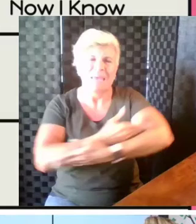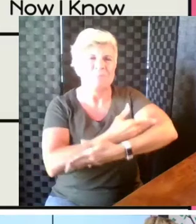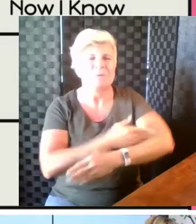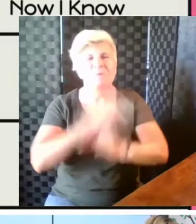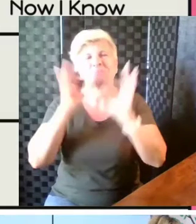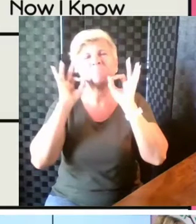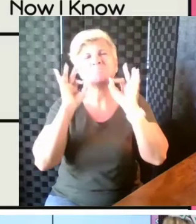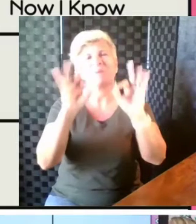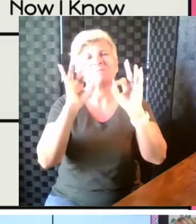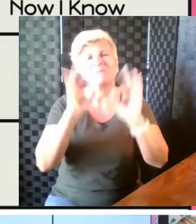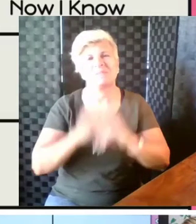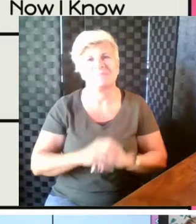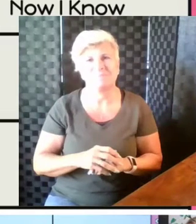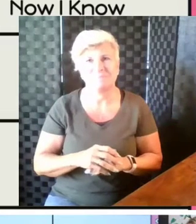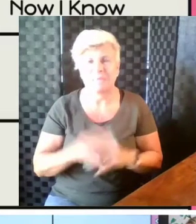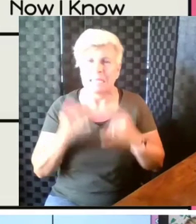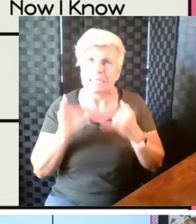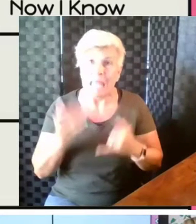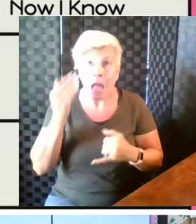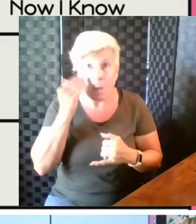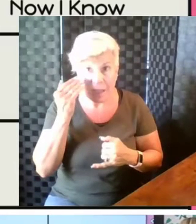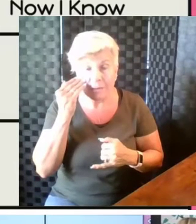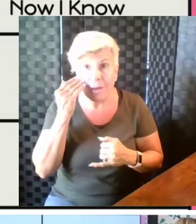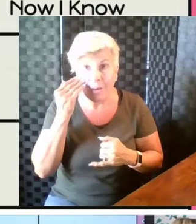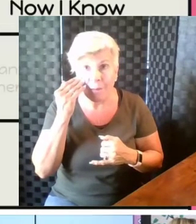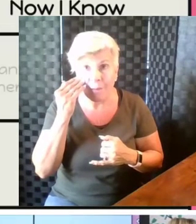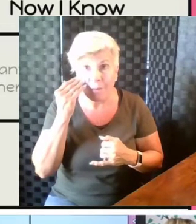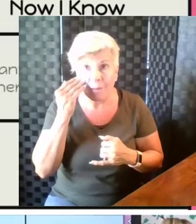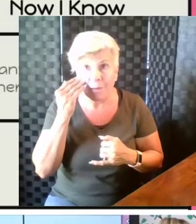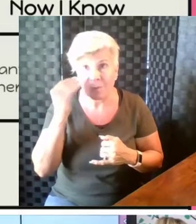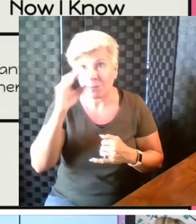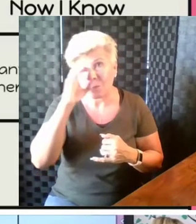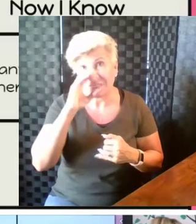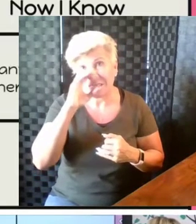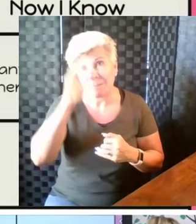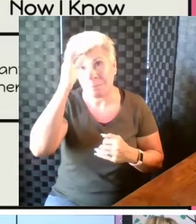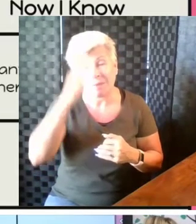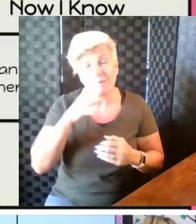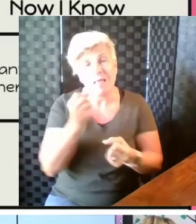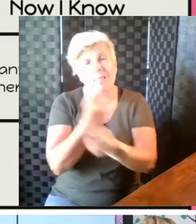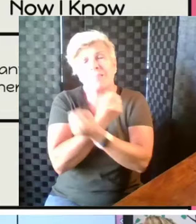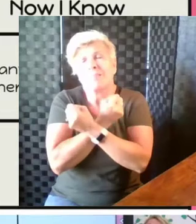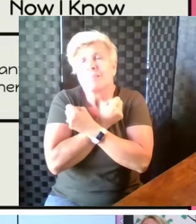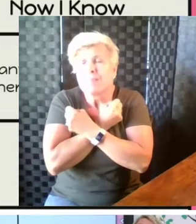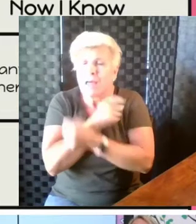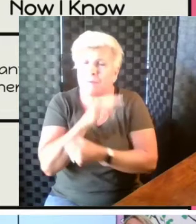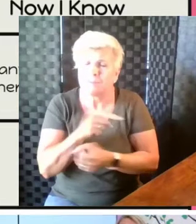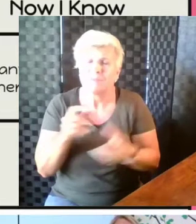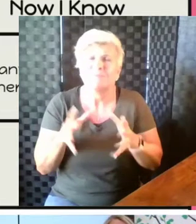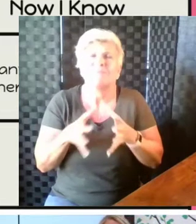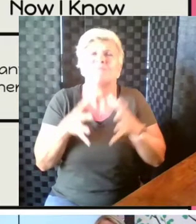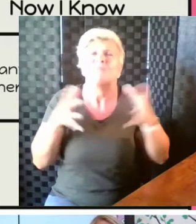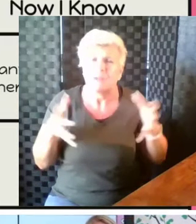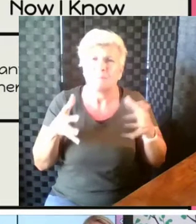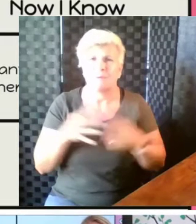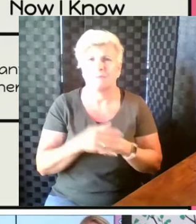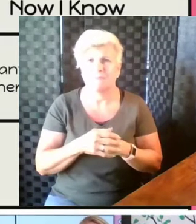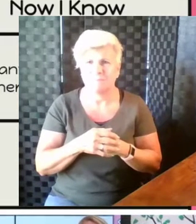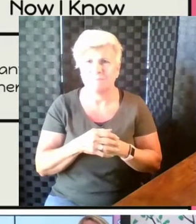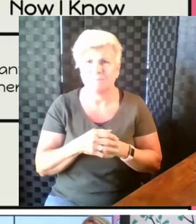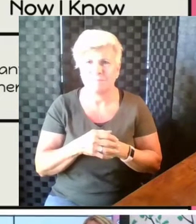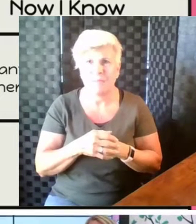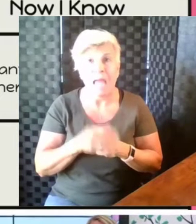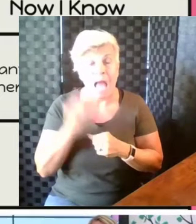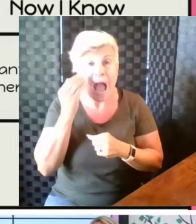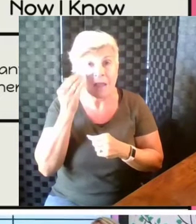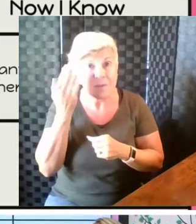perfect. So now I know that Chrysanthemum's parents must love her very much.